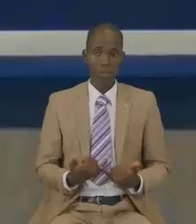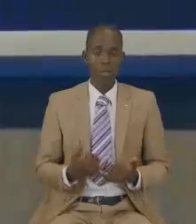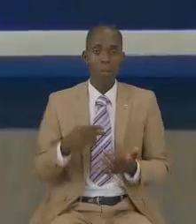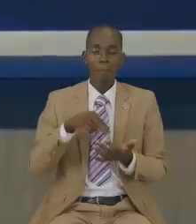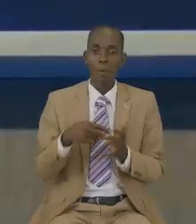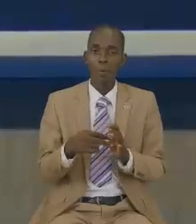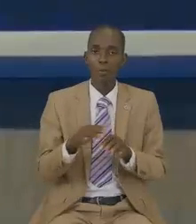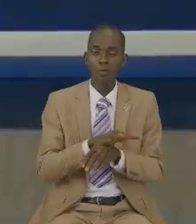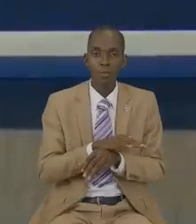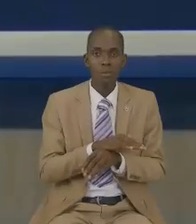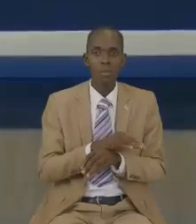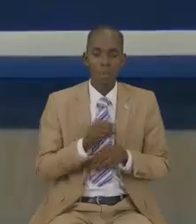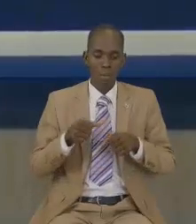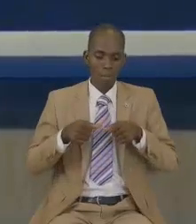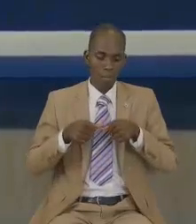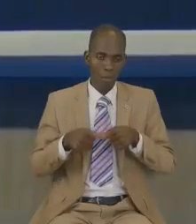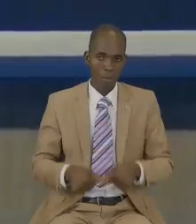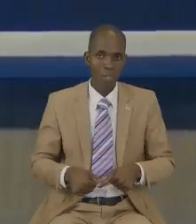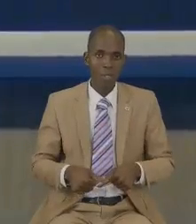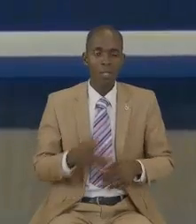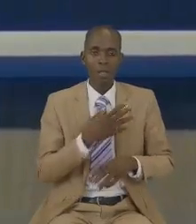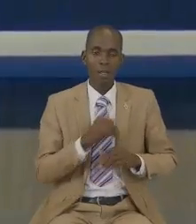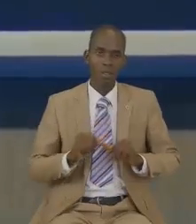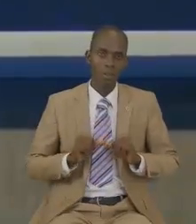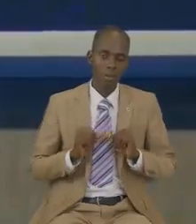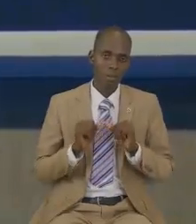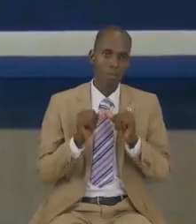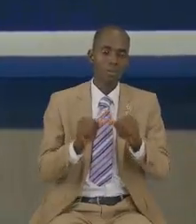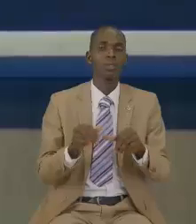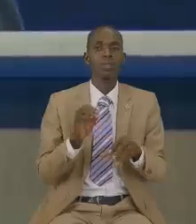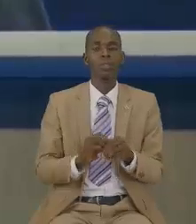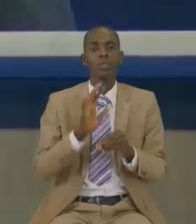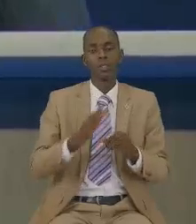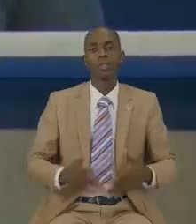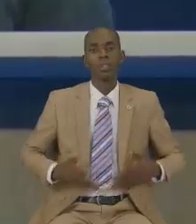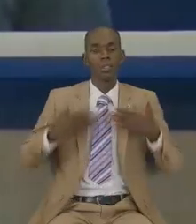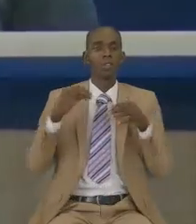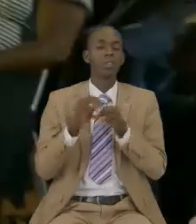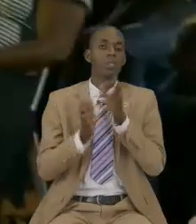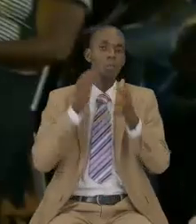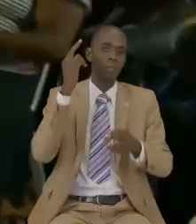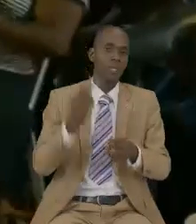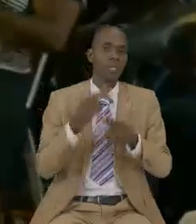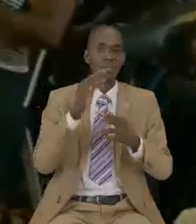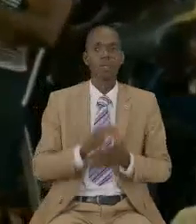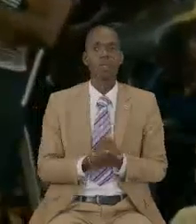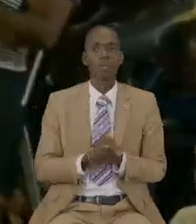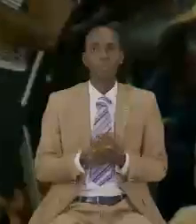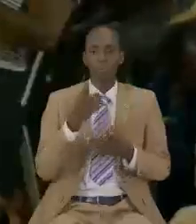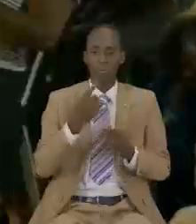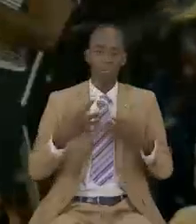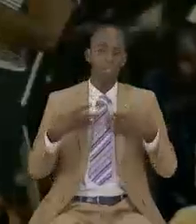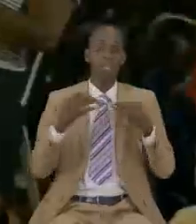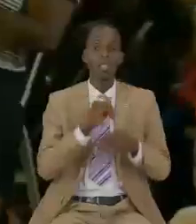purposeful, permanent, and perpetual in your life in Jesus' name. The healing